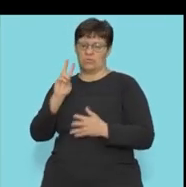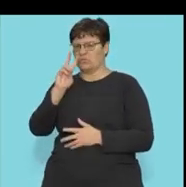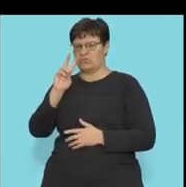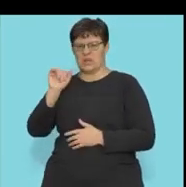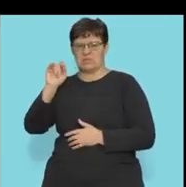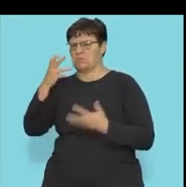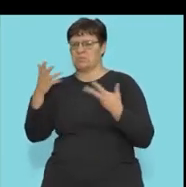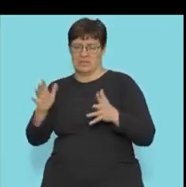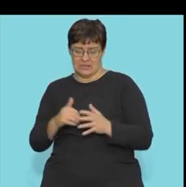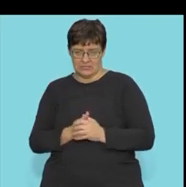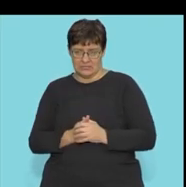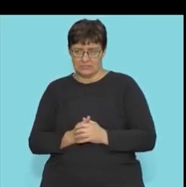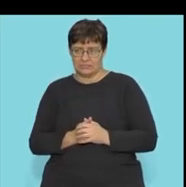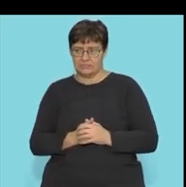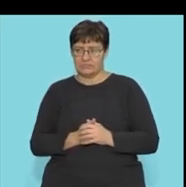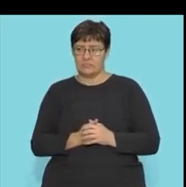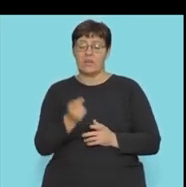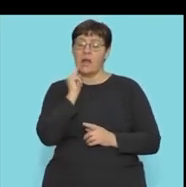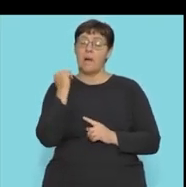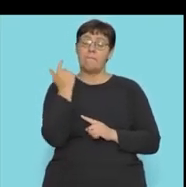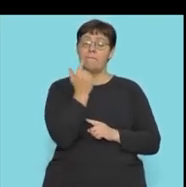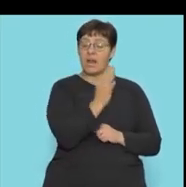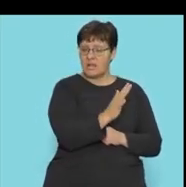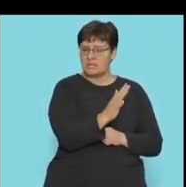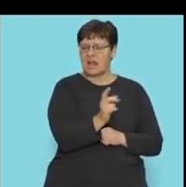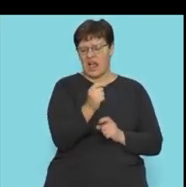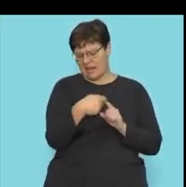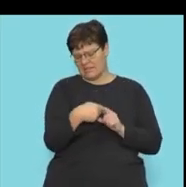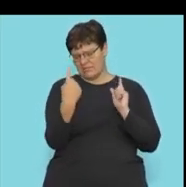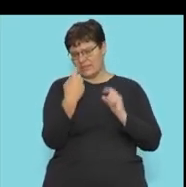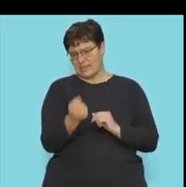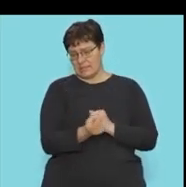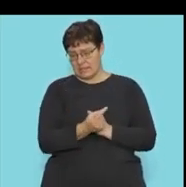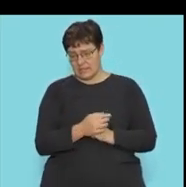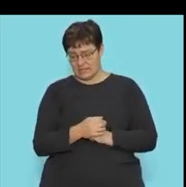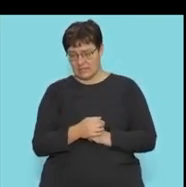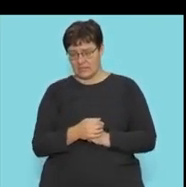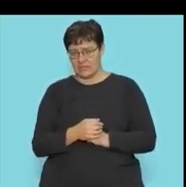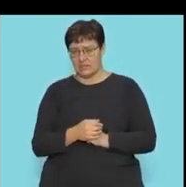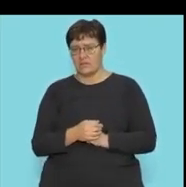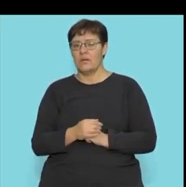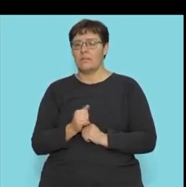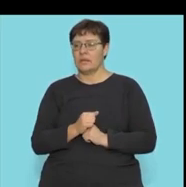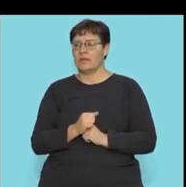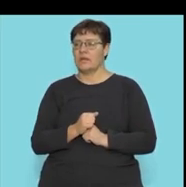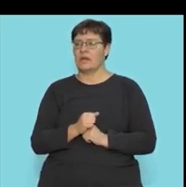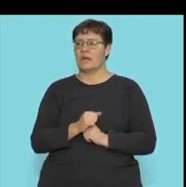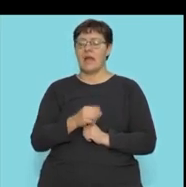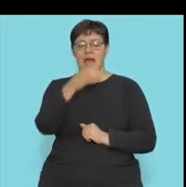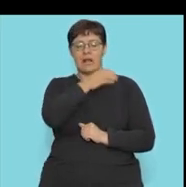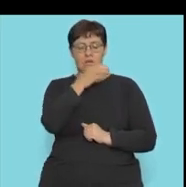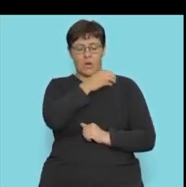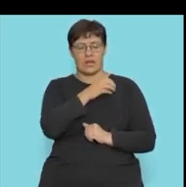produced. However, this process in plants occurs slightly different. As I mentioned, it's called